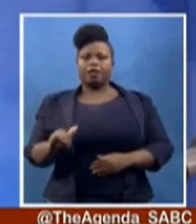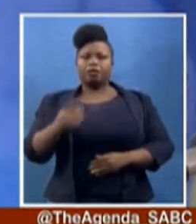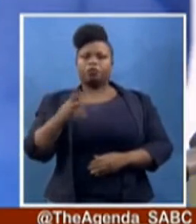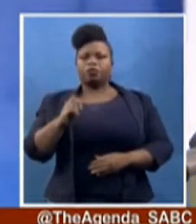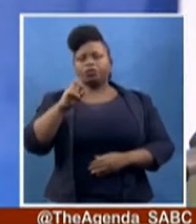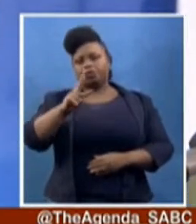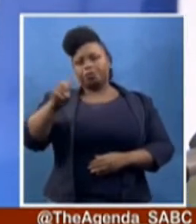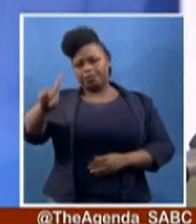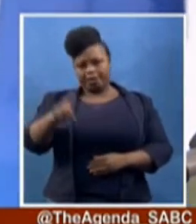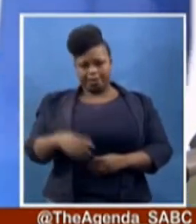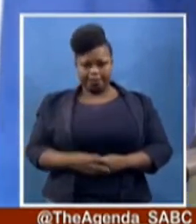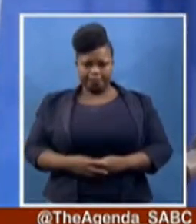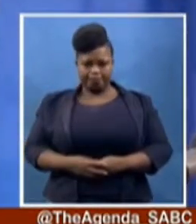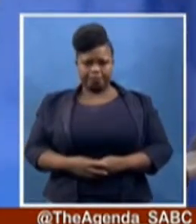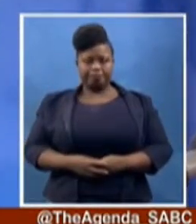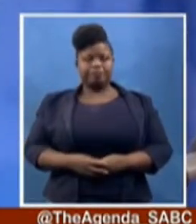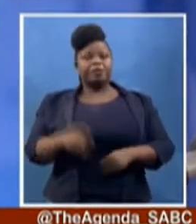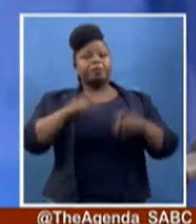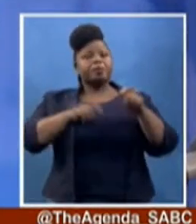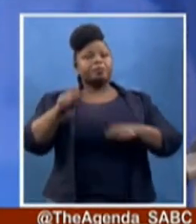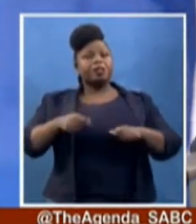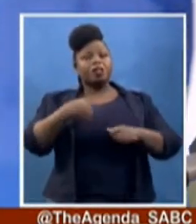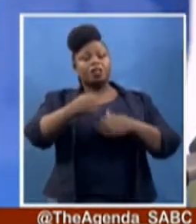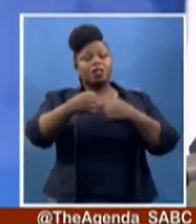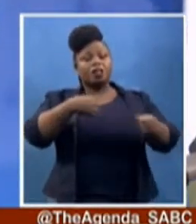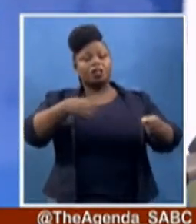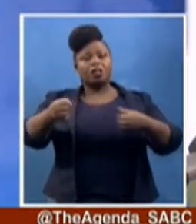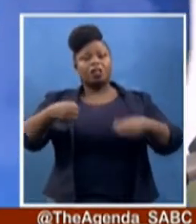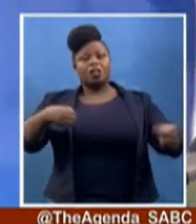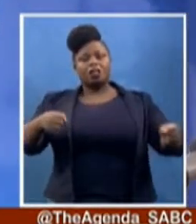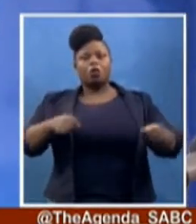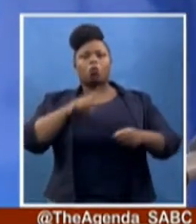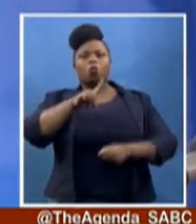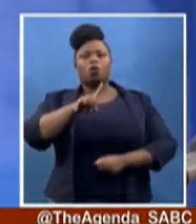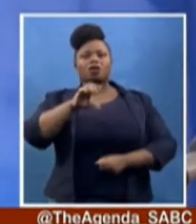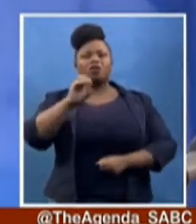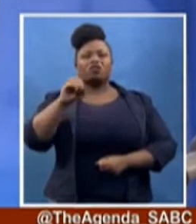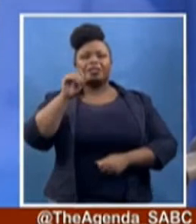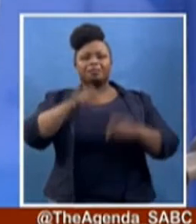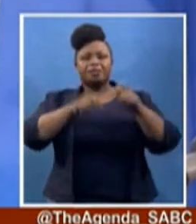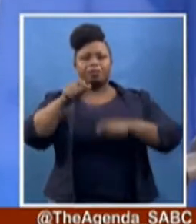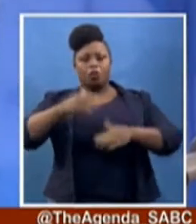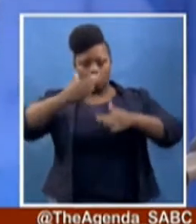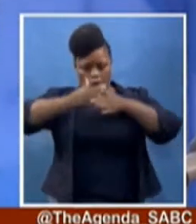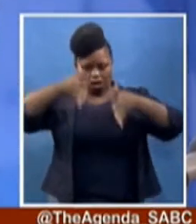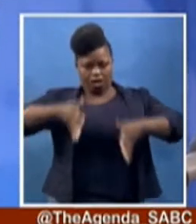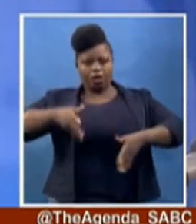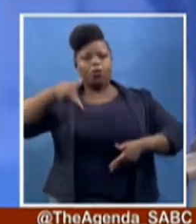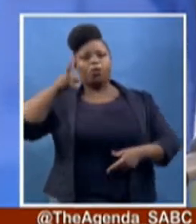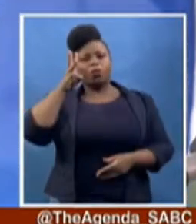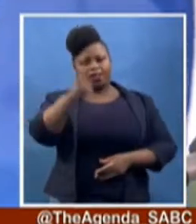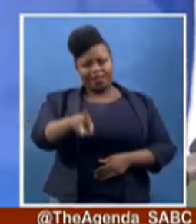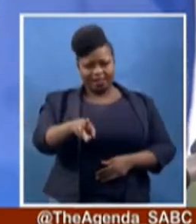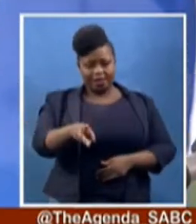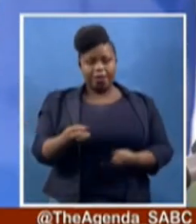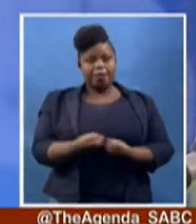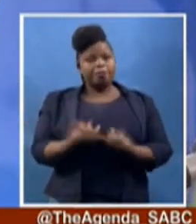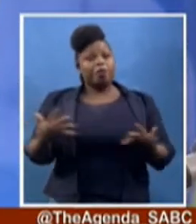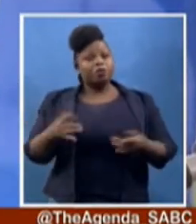be permanently employed here, most of which will come from the community of Botshabelo.